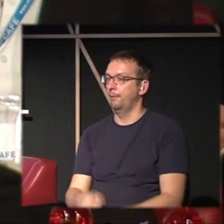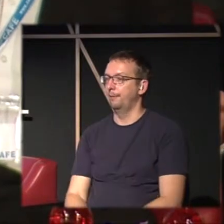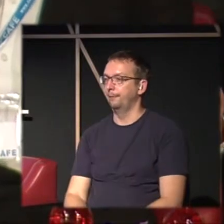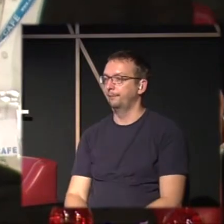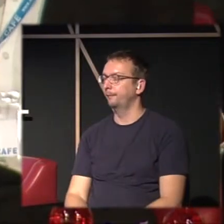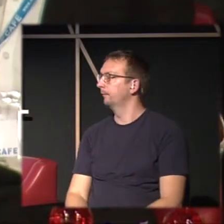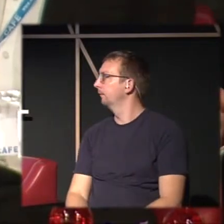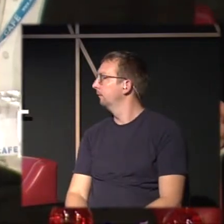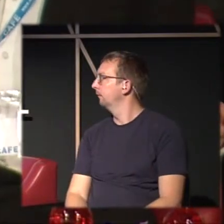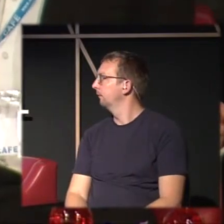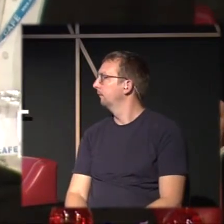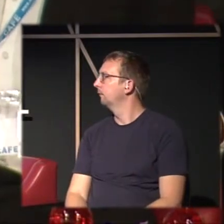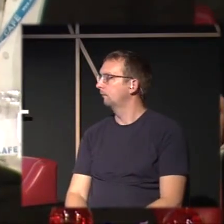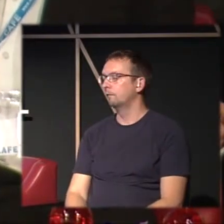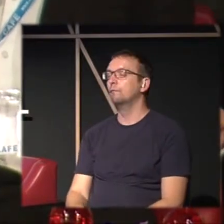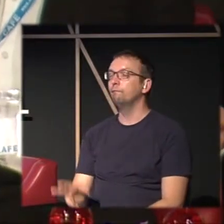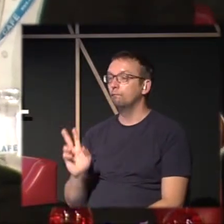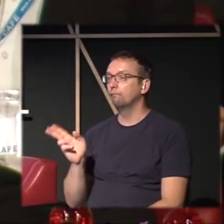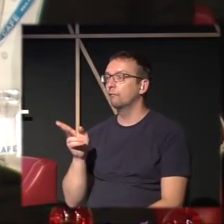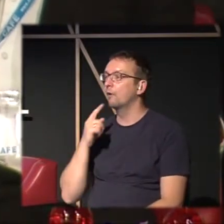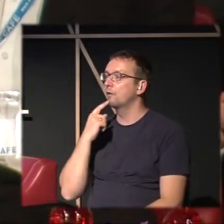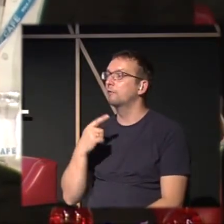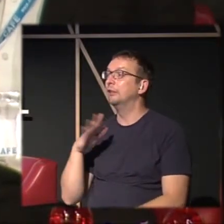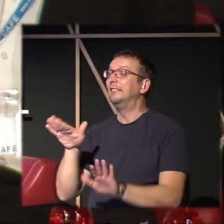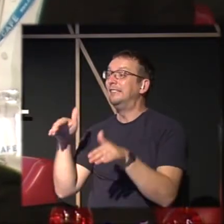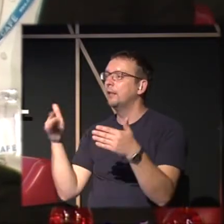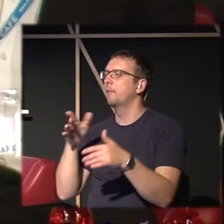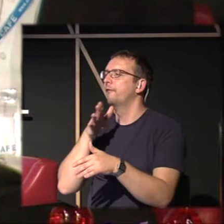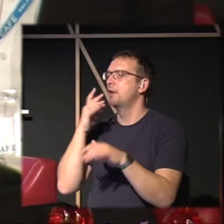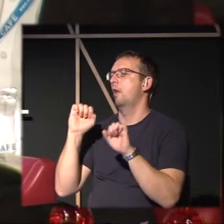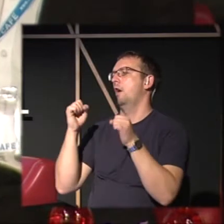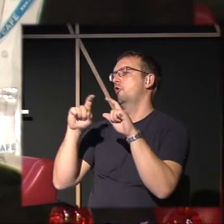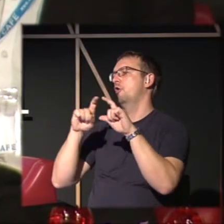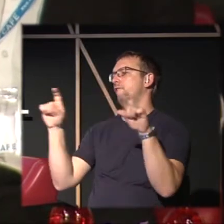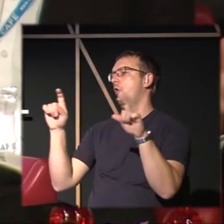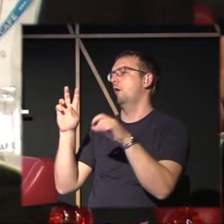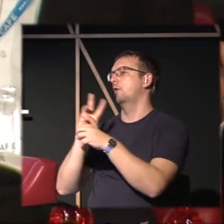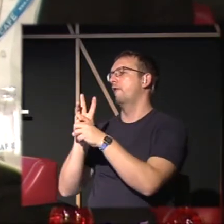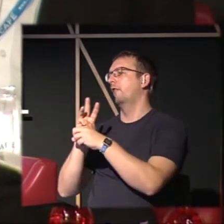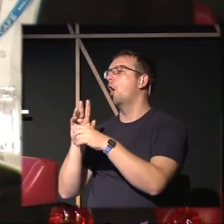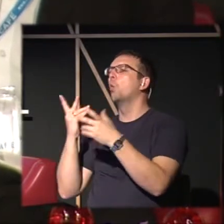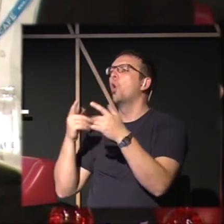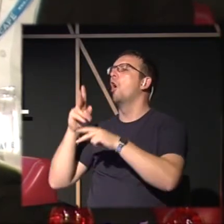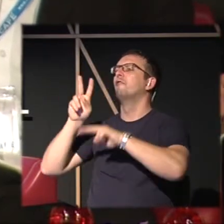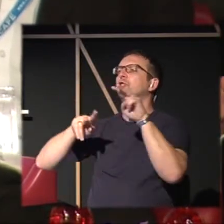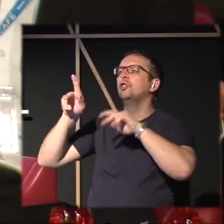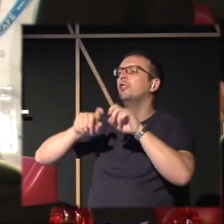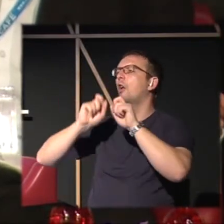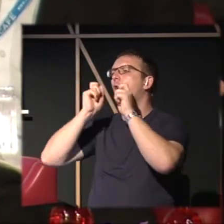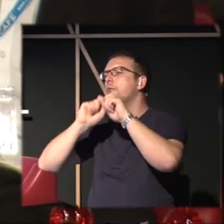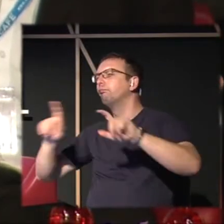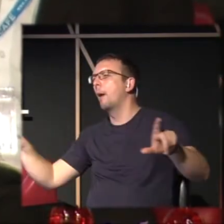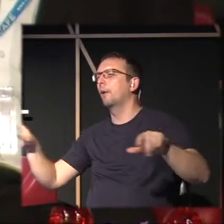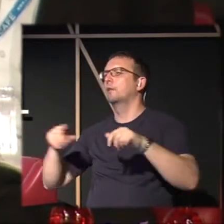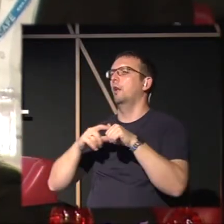campaigns. Do you think that disability access and inclusion should be part of a wider discrimination week of action